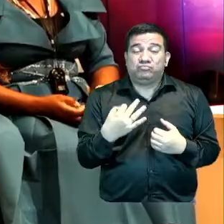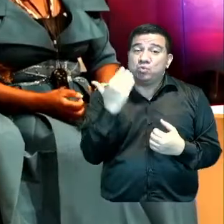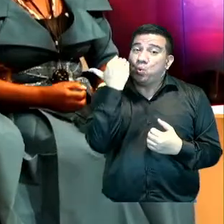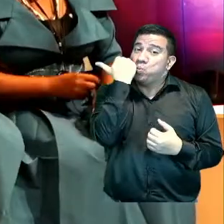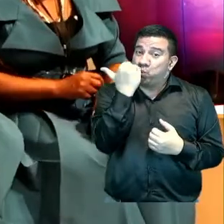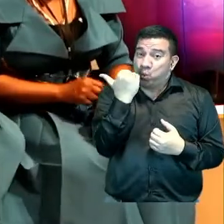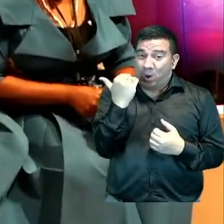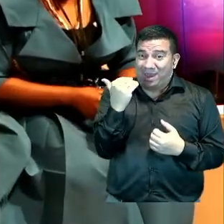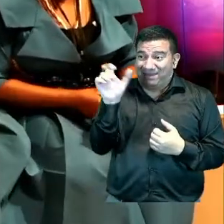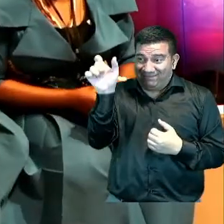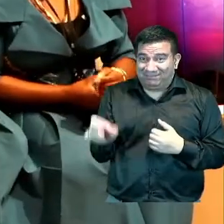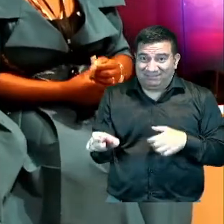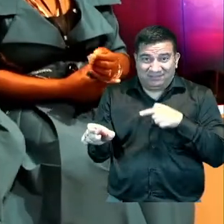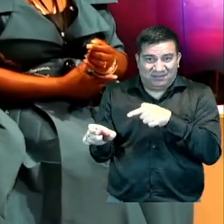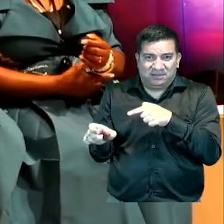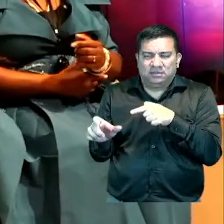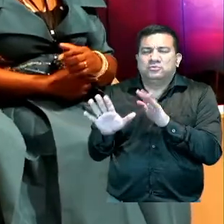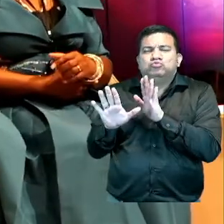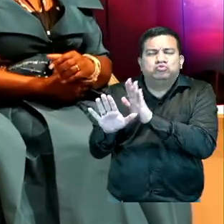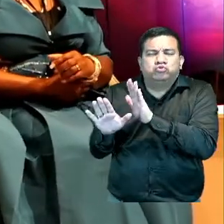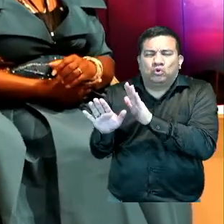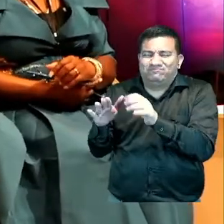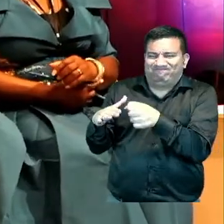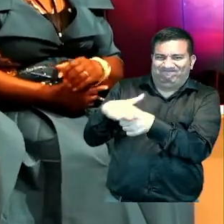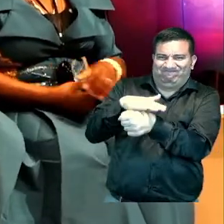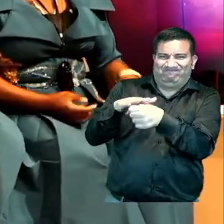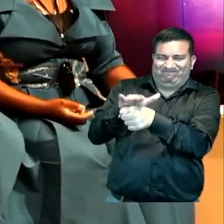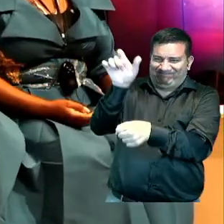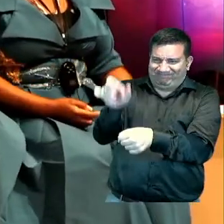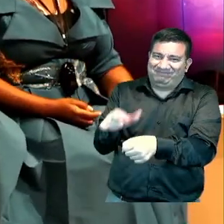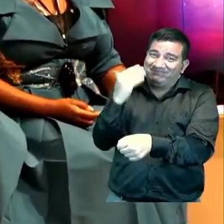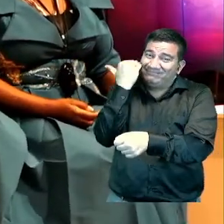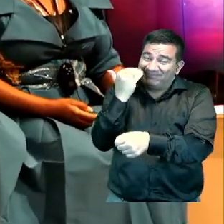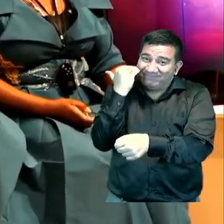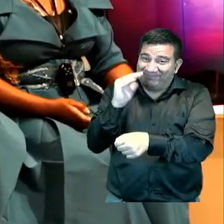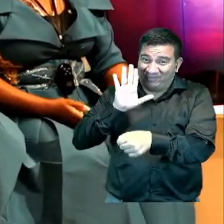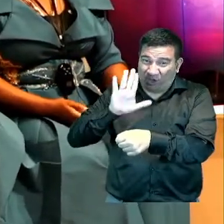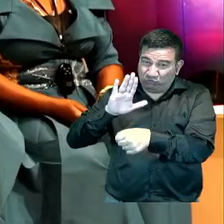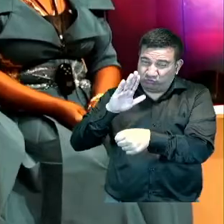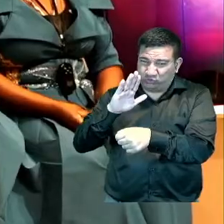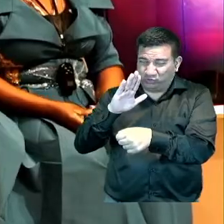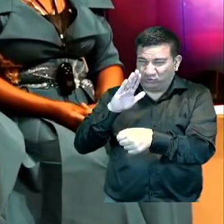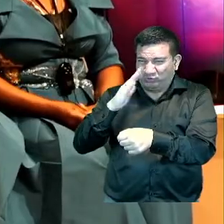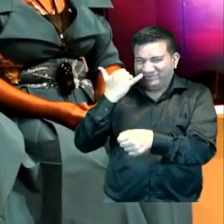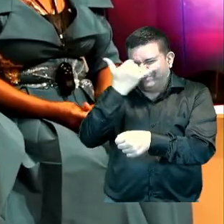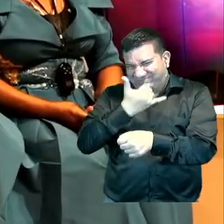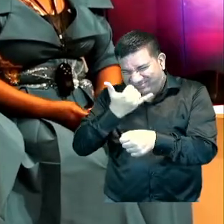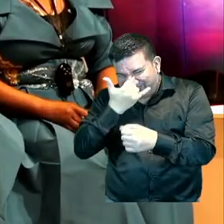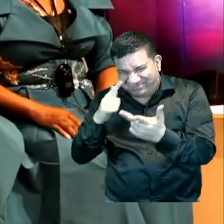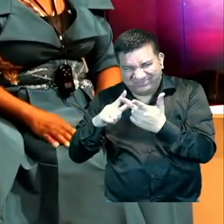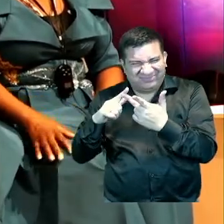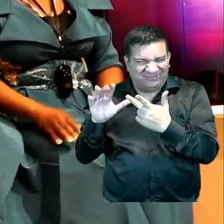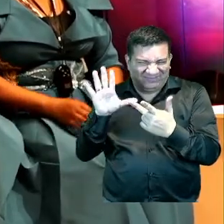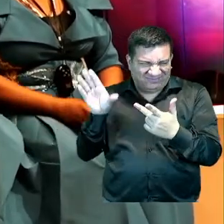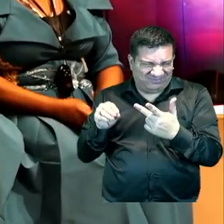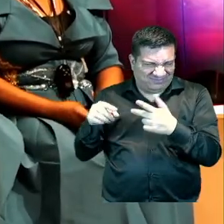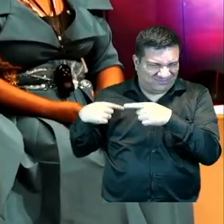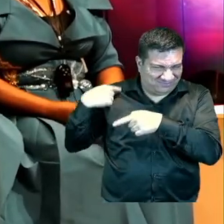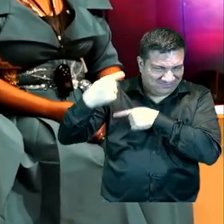We know that the condition of women is difficult, the condition of black women, because women throughout the